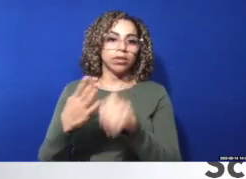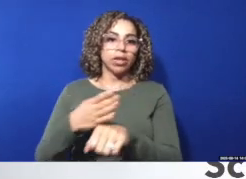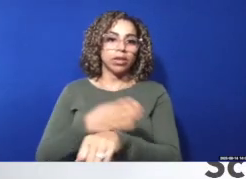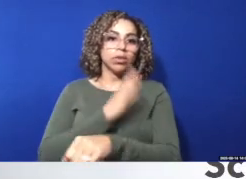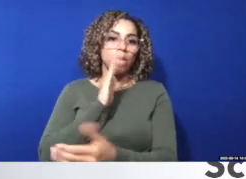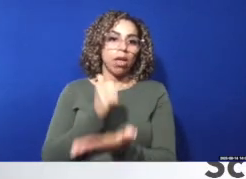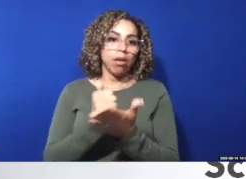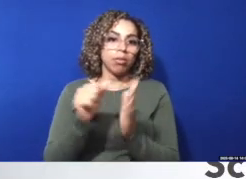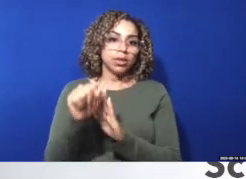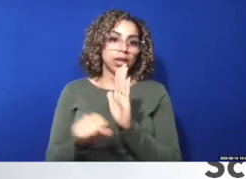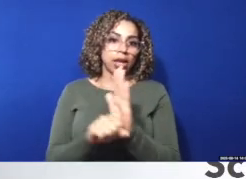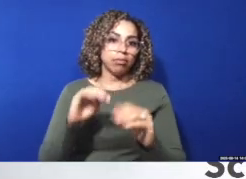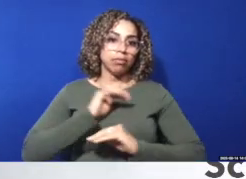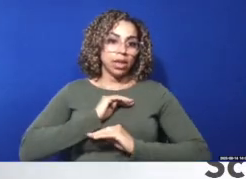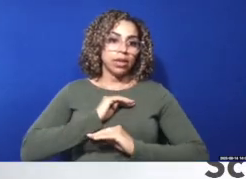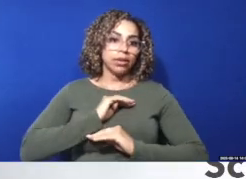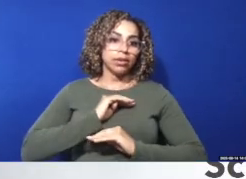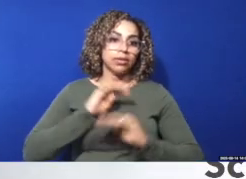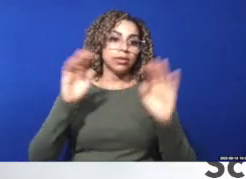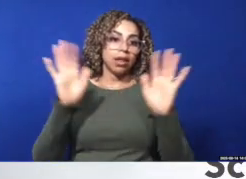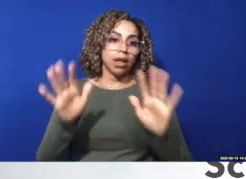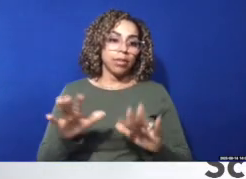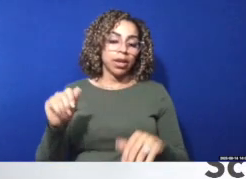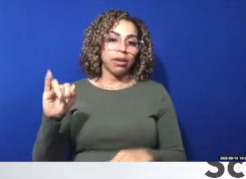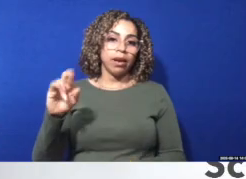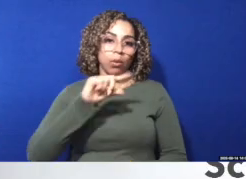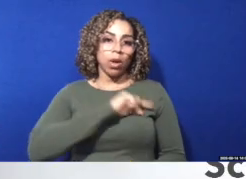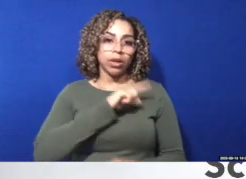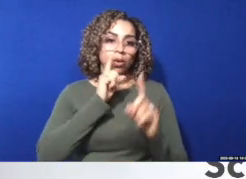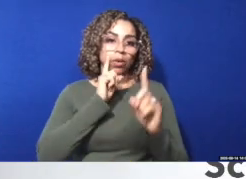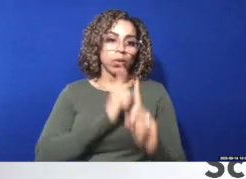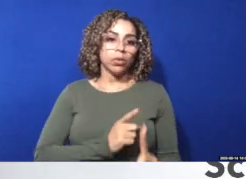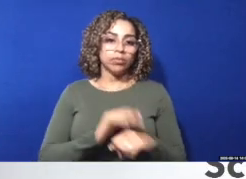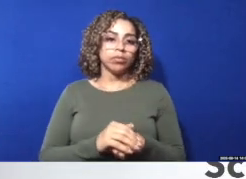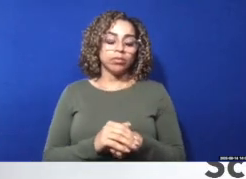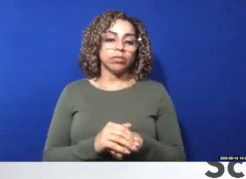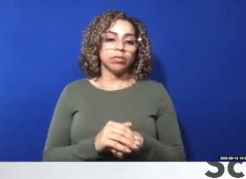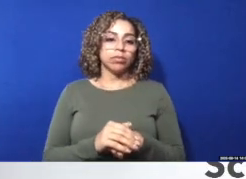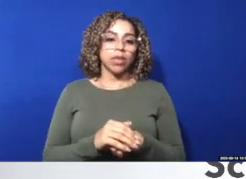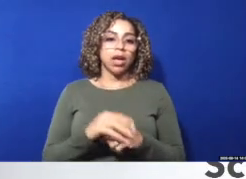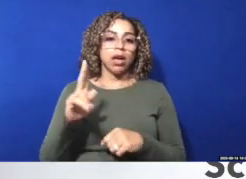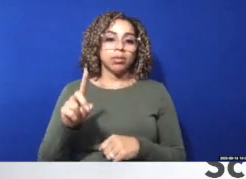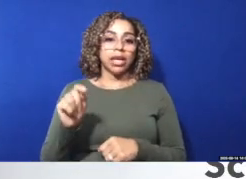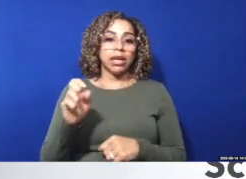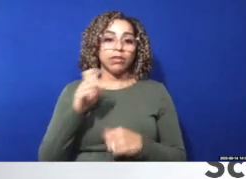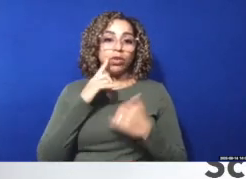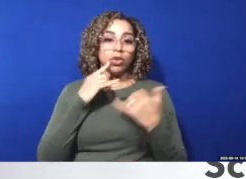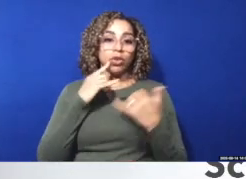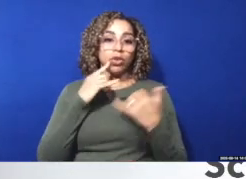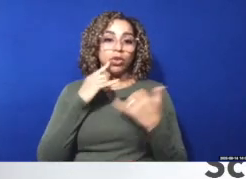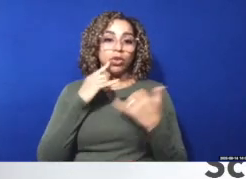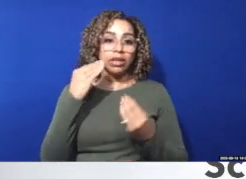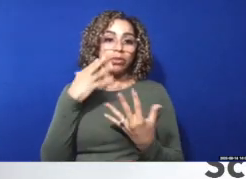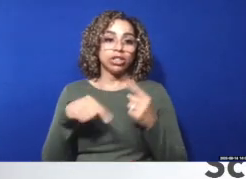climate and air quality goals. Updates on the current status of clean heavy-duty vehicle and equipment technologies and their